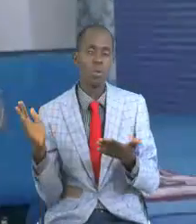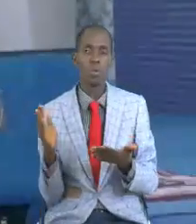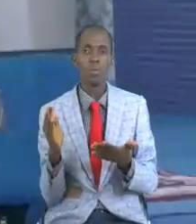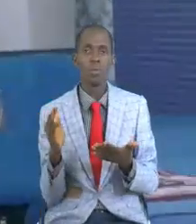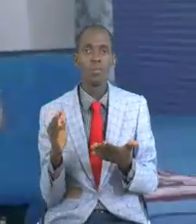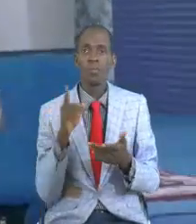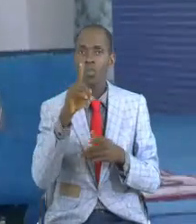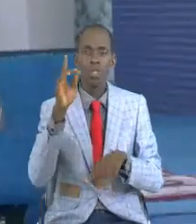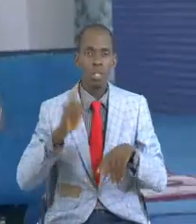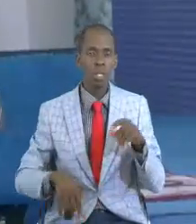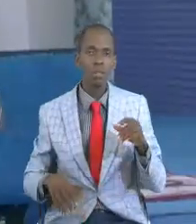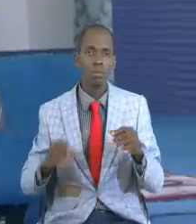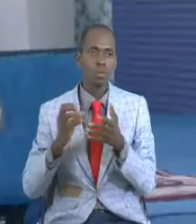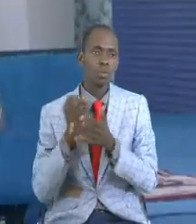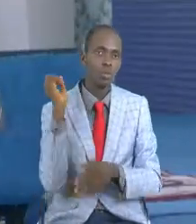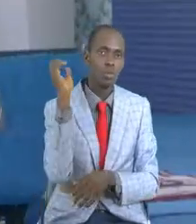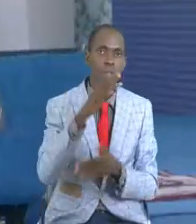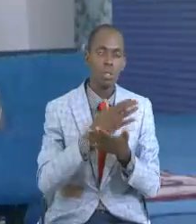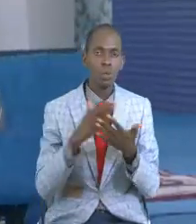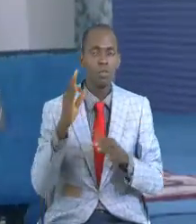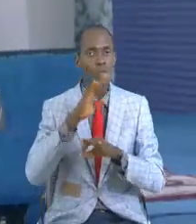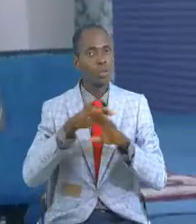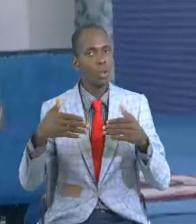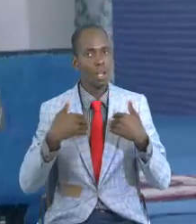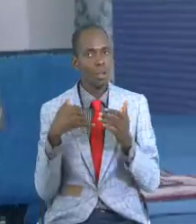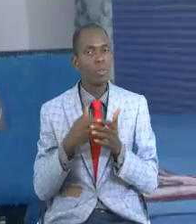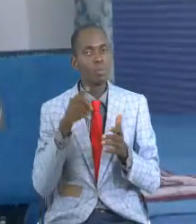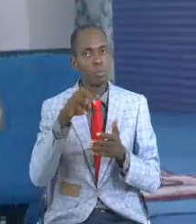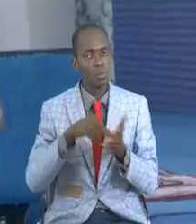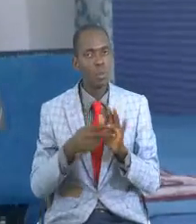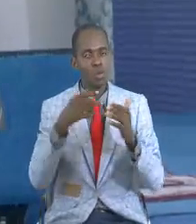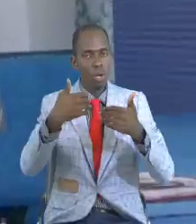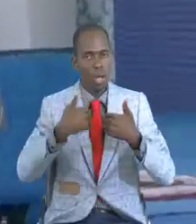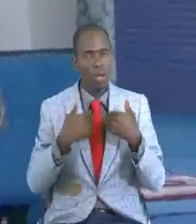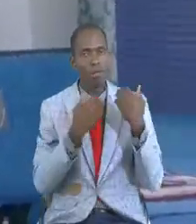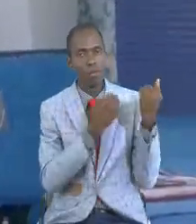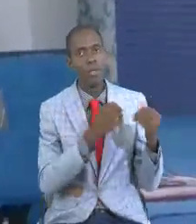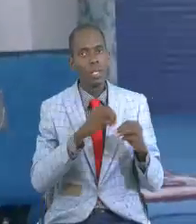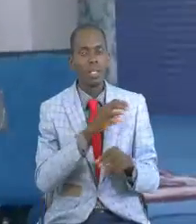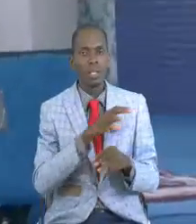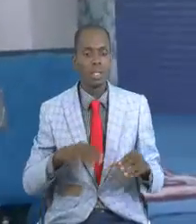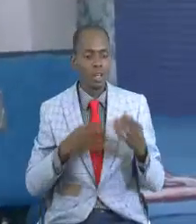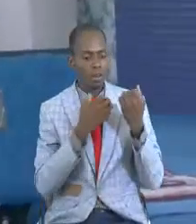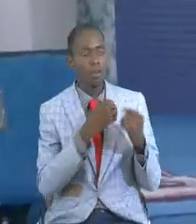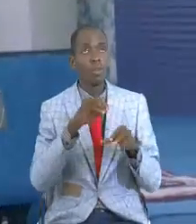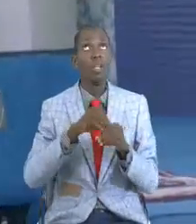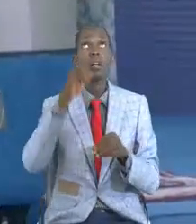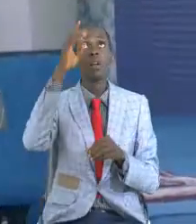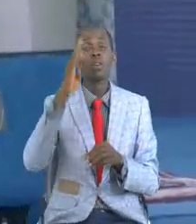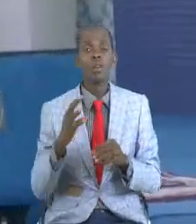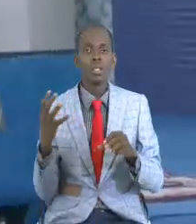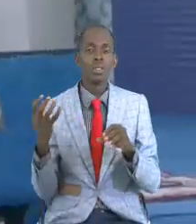cast it away if you don't have it you have confidence in christ you have confidence in god that's not a way